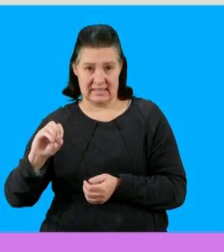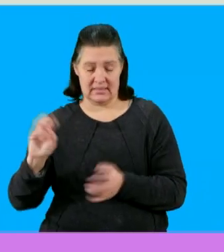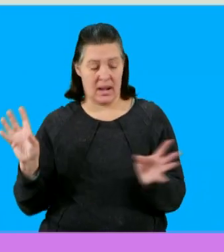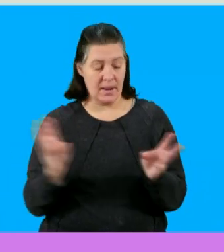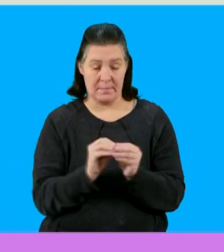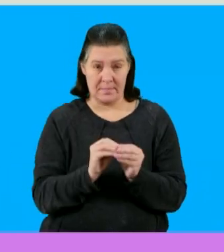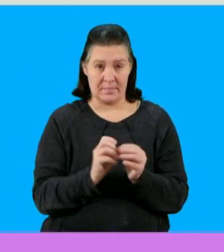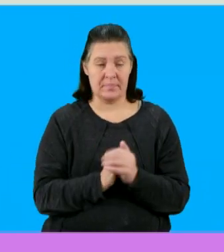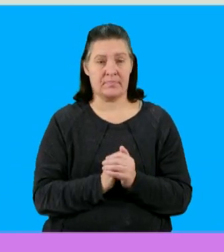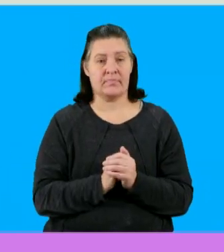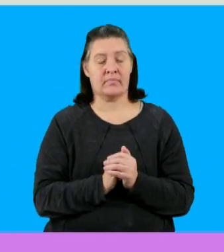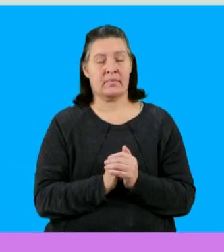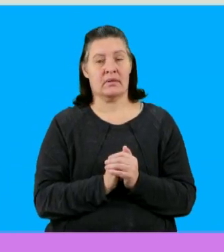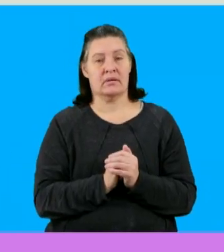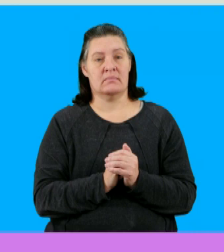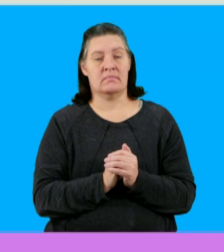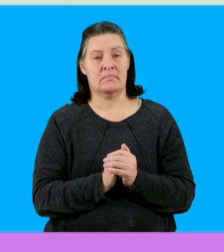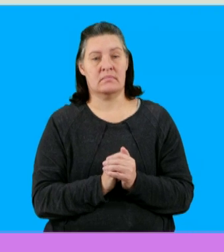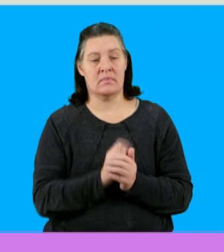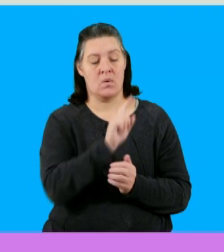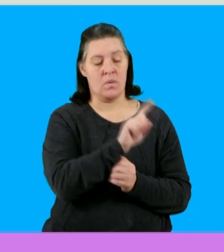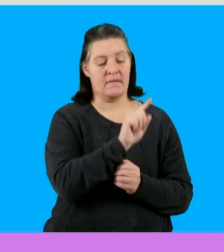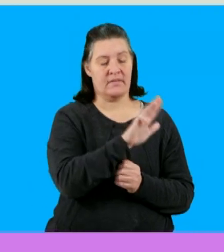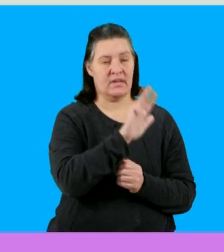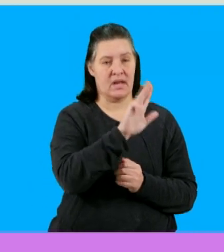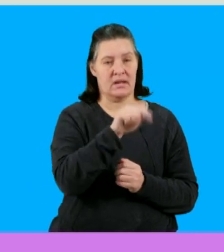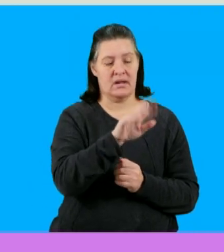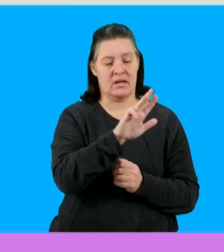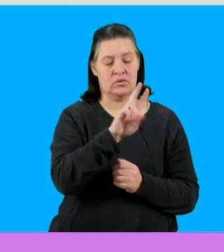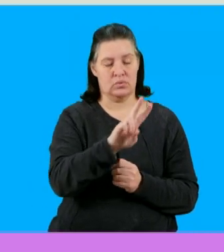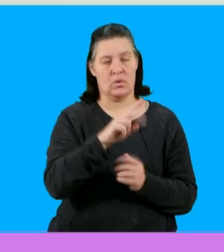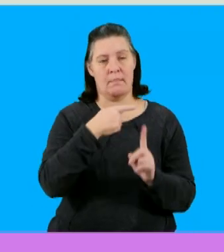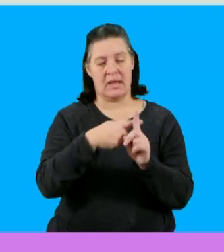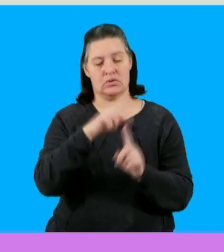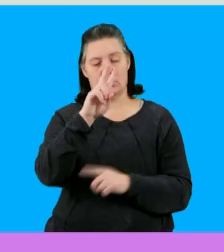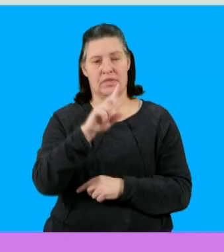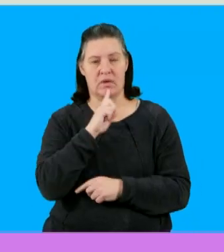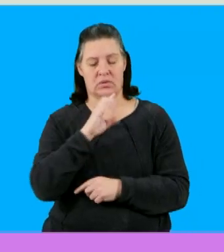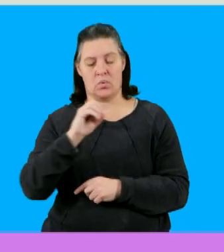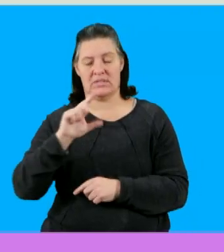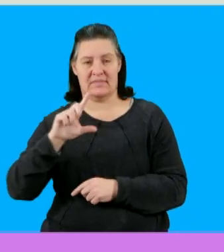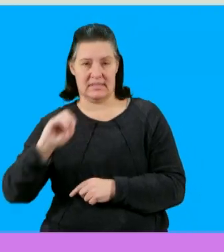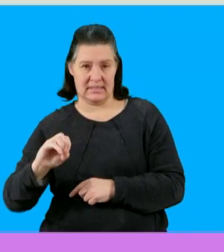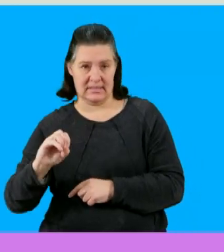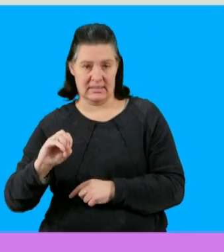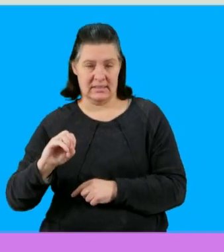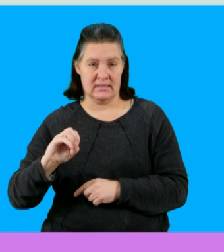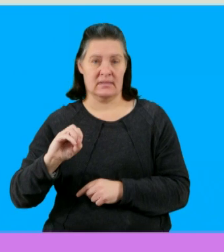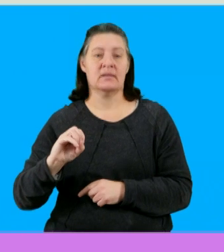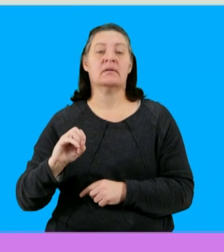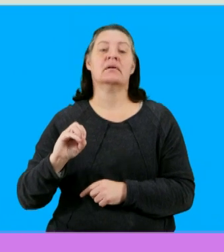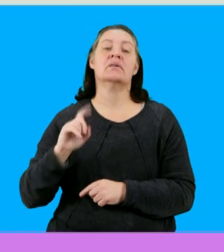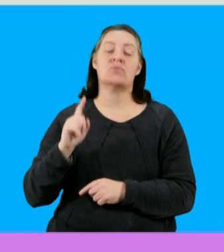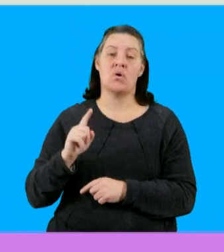Rand. Let's add the two amounts together. So 159 Rand 92 cents plus your 2,070 Rand. So in